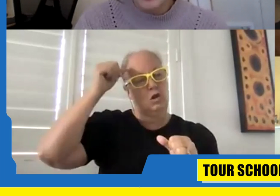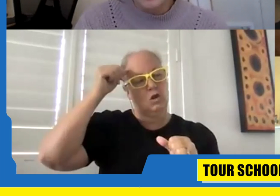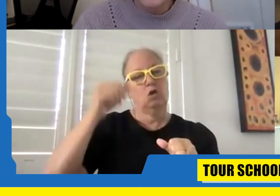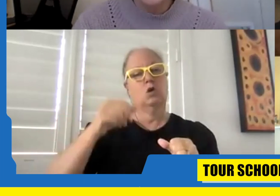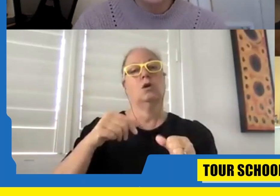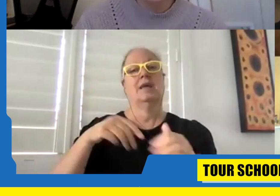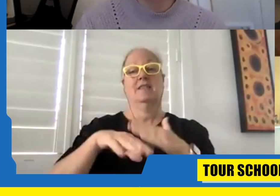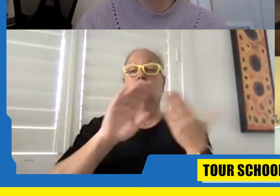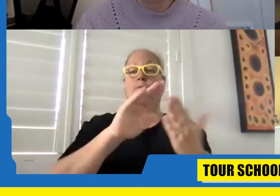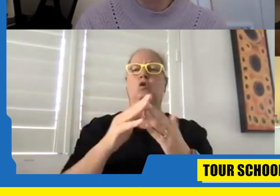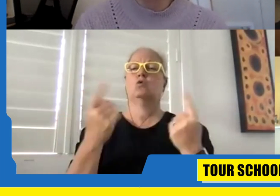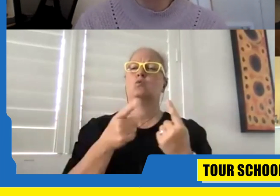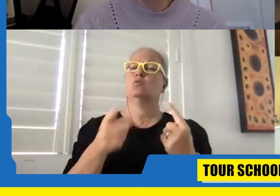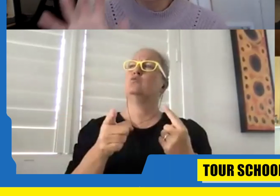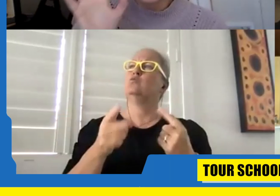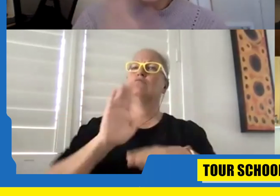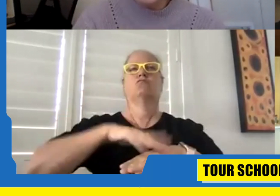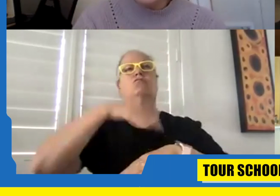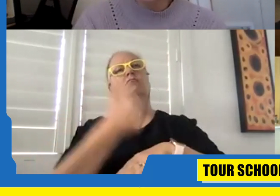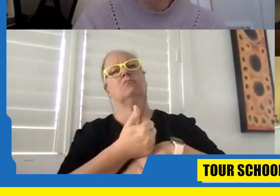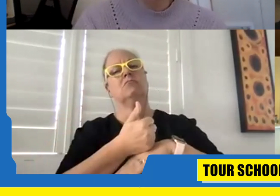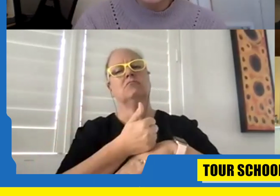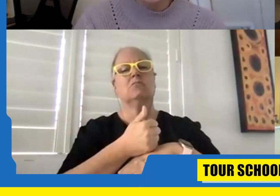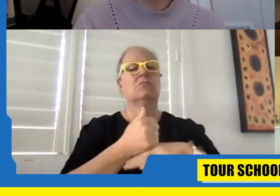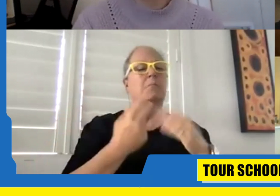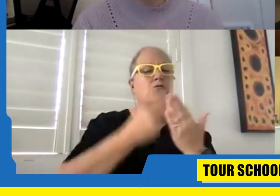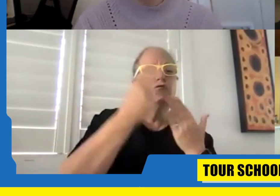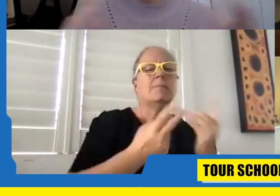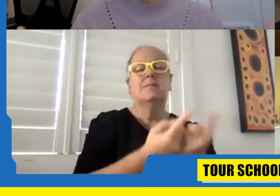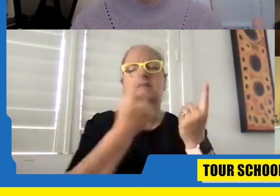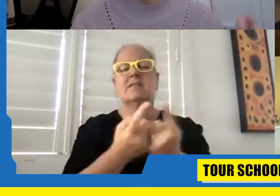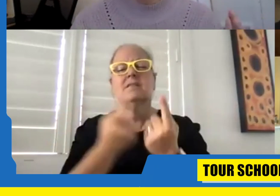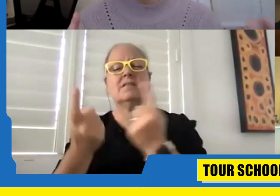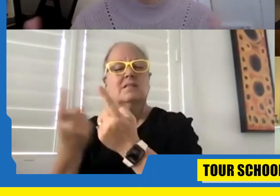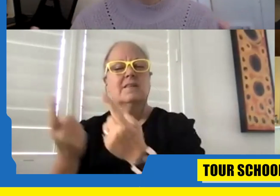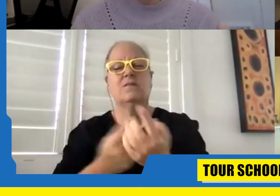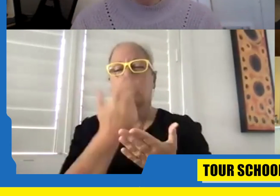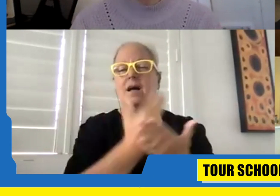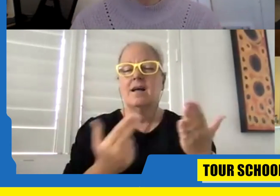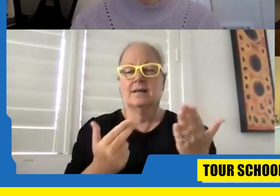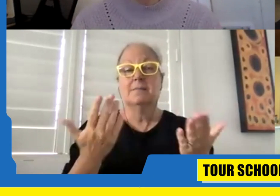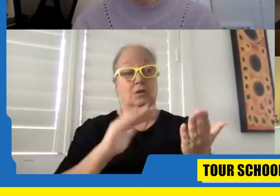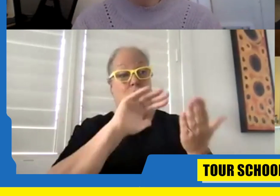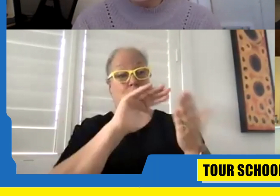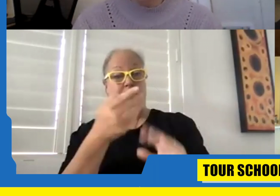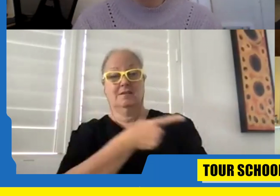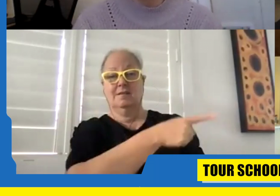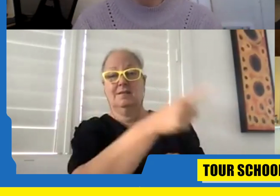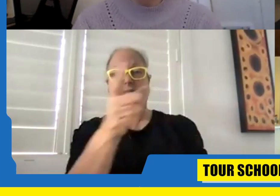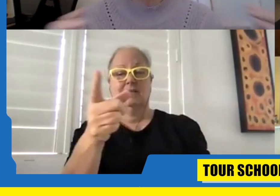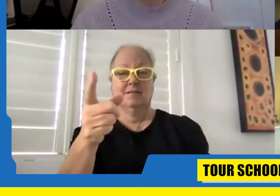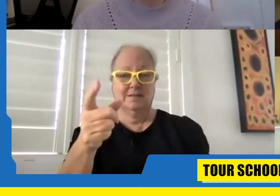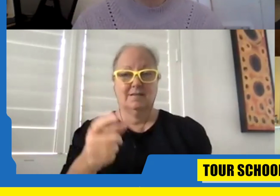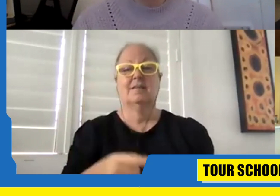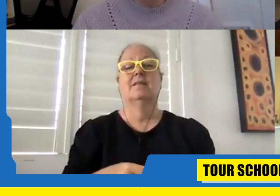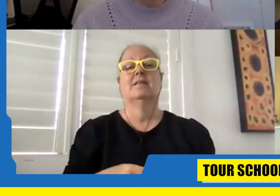for? So some of that is the committee members themselves as a kind of way of distinguishing what other